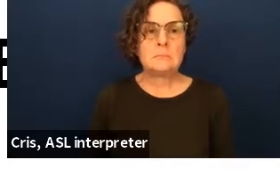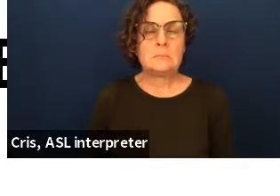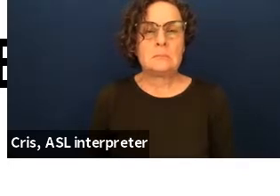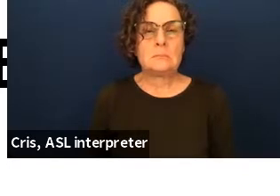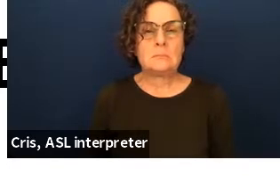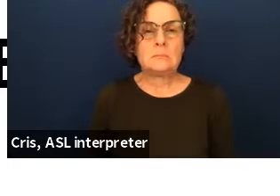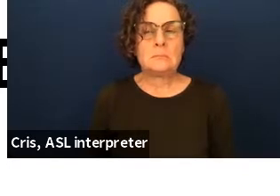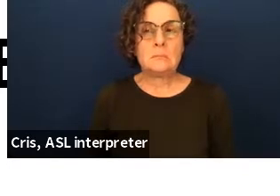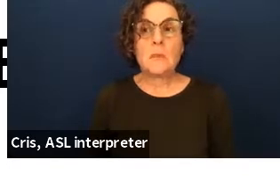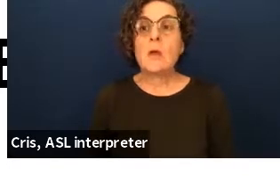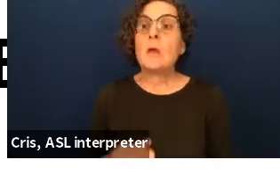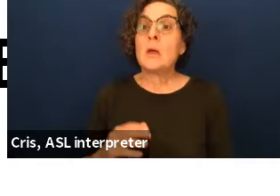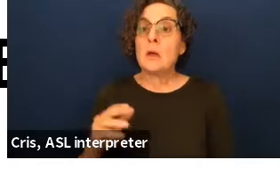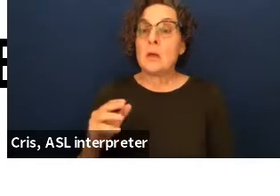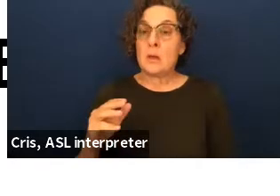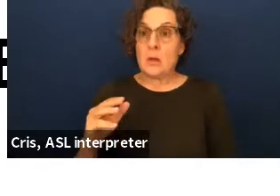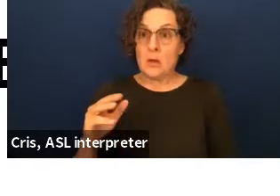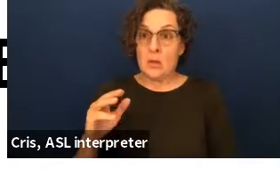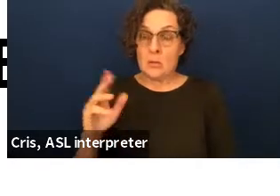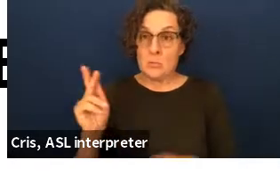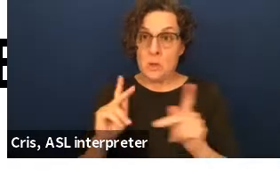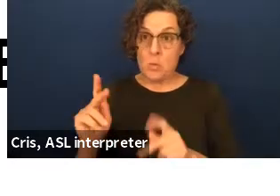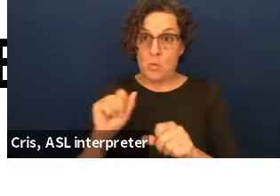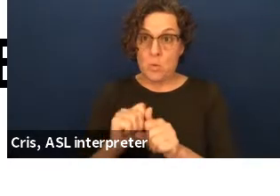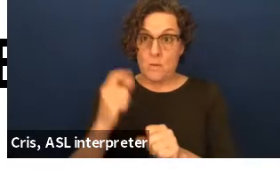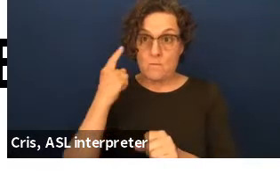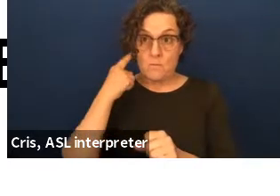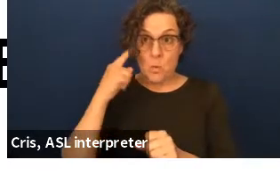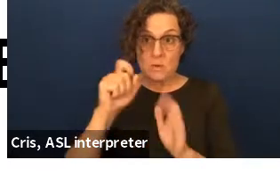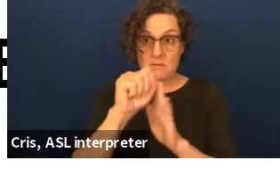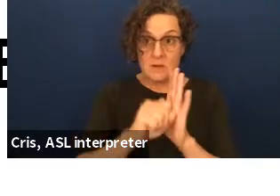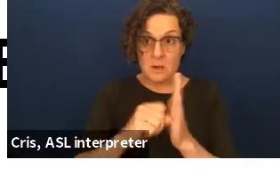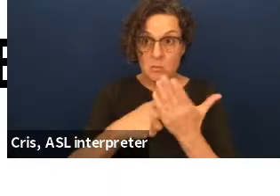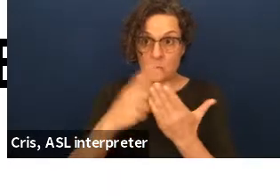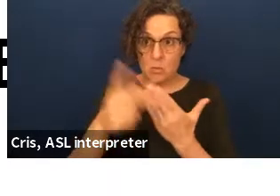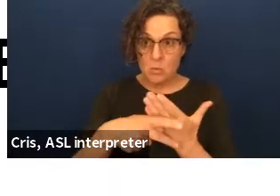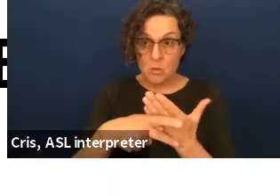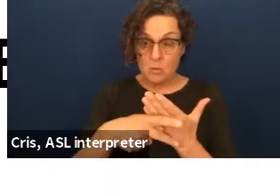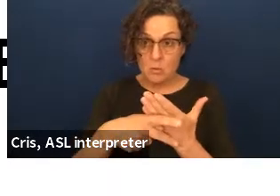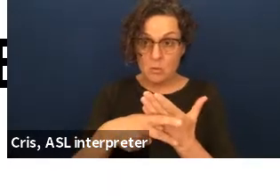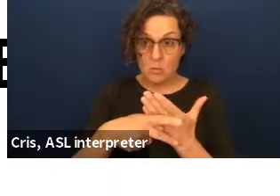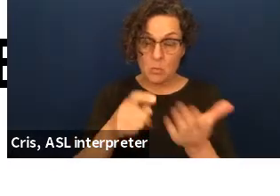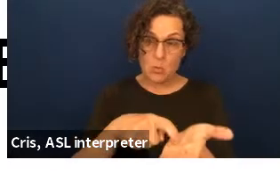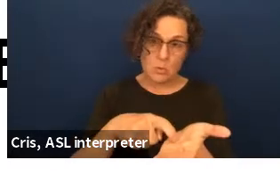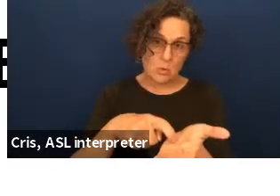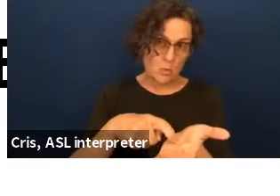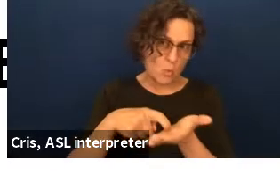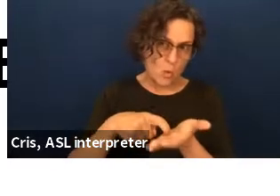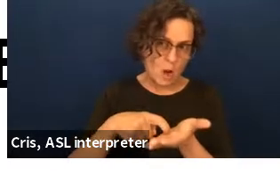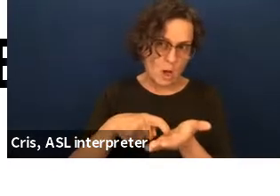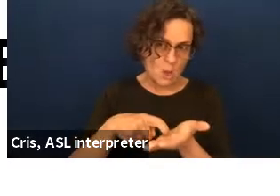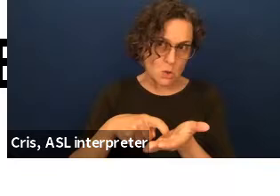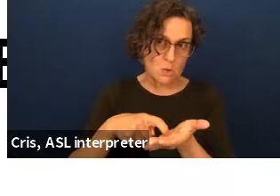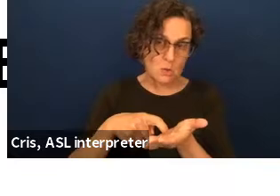All of our workers that work in the state program are required to have, at all times when working in